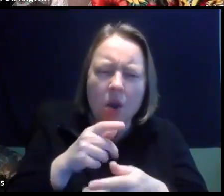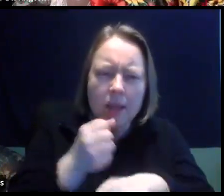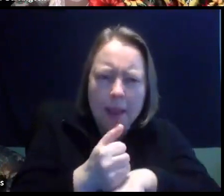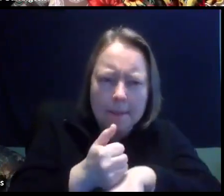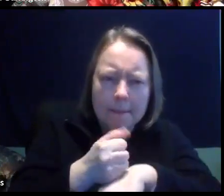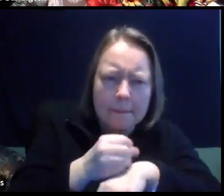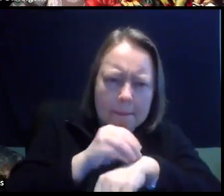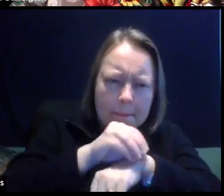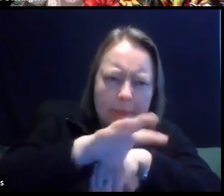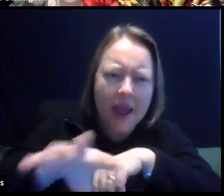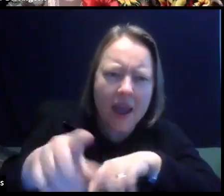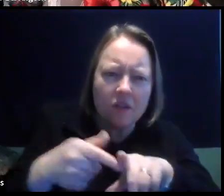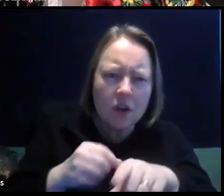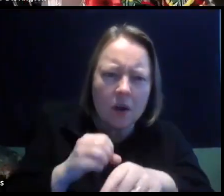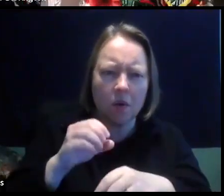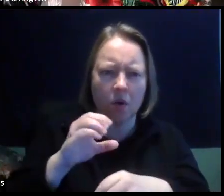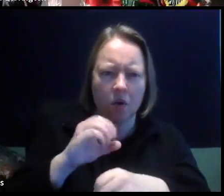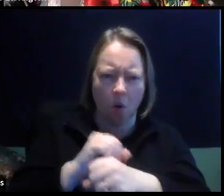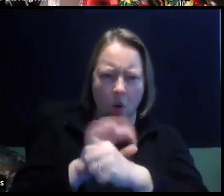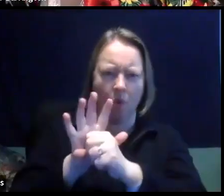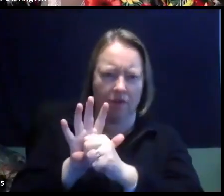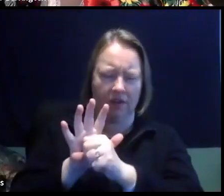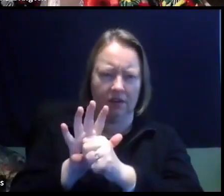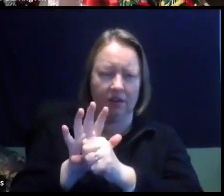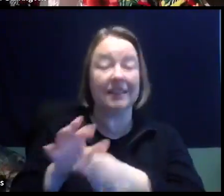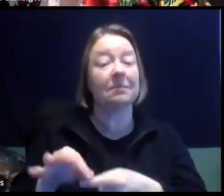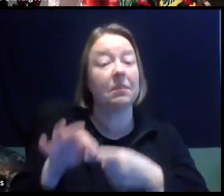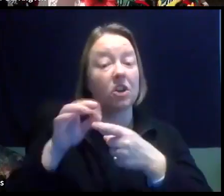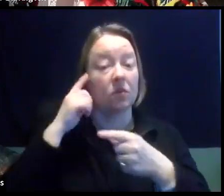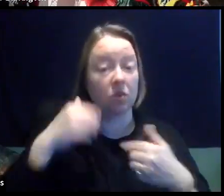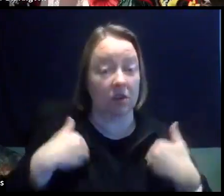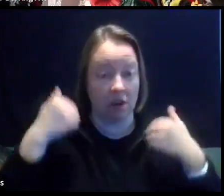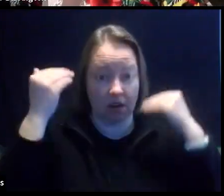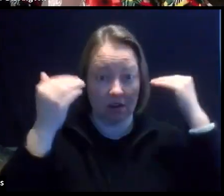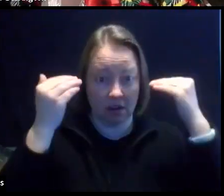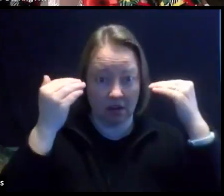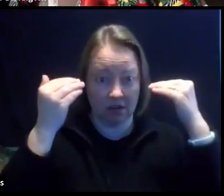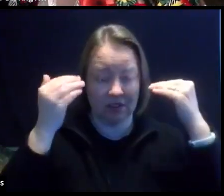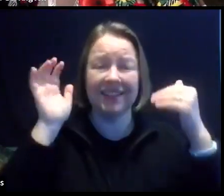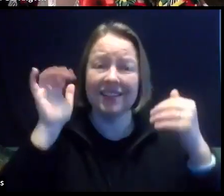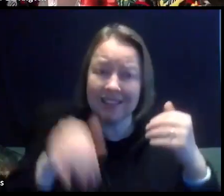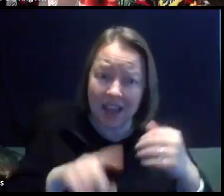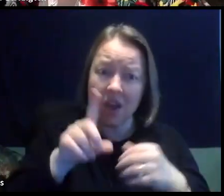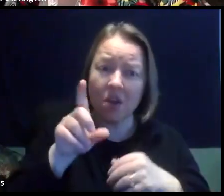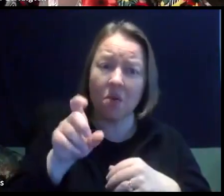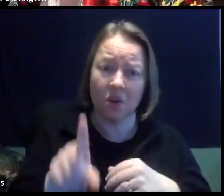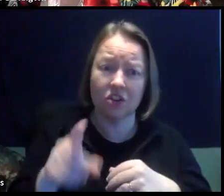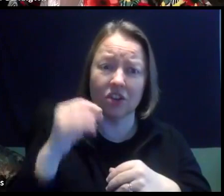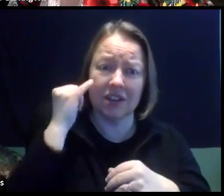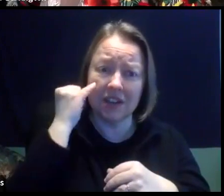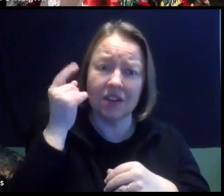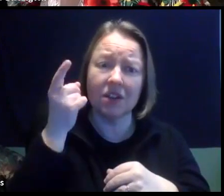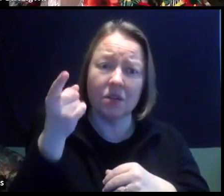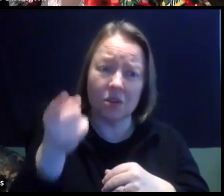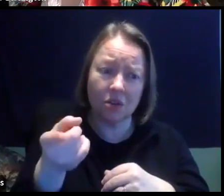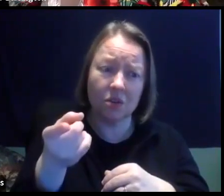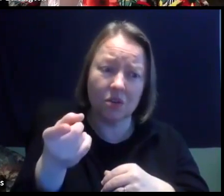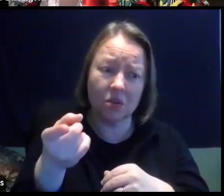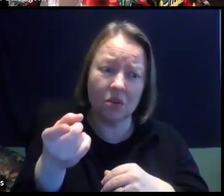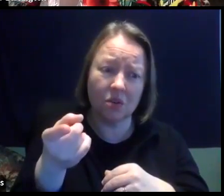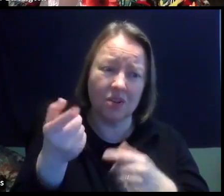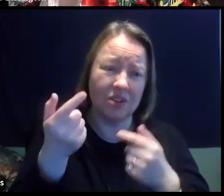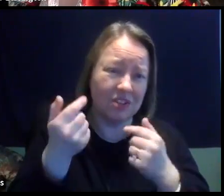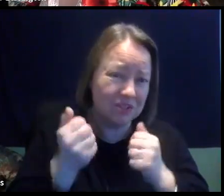in educational spaces for young adults? That question, if you're going to attempt